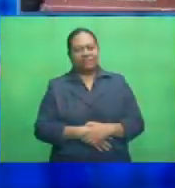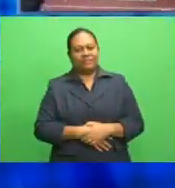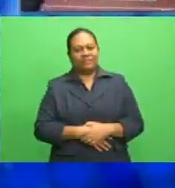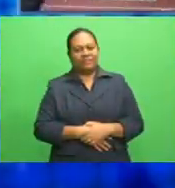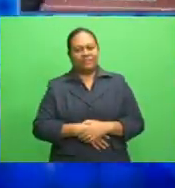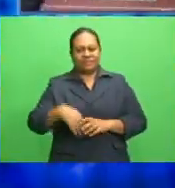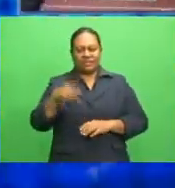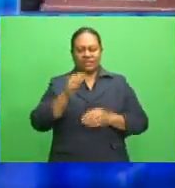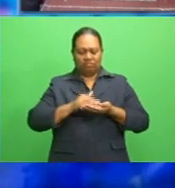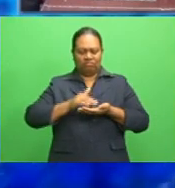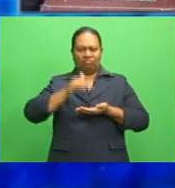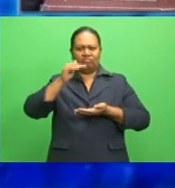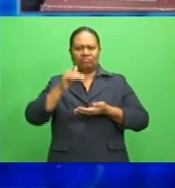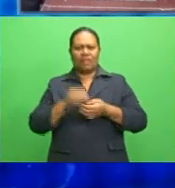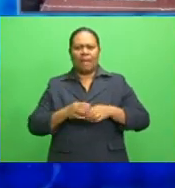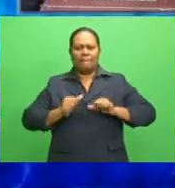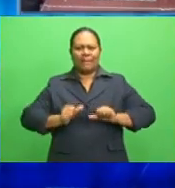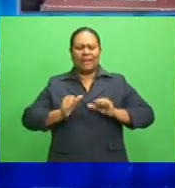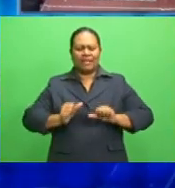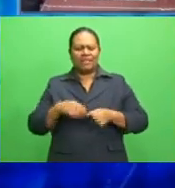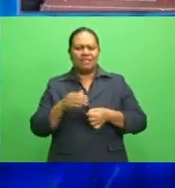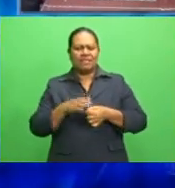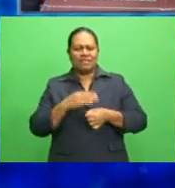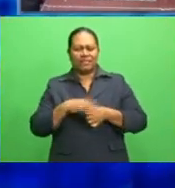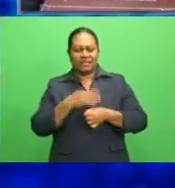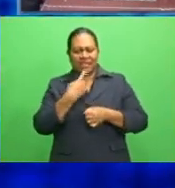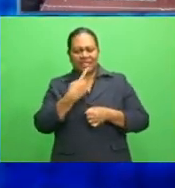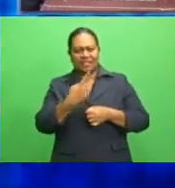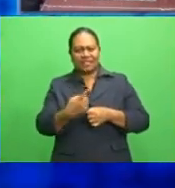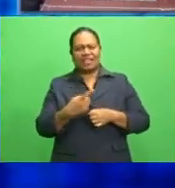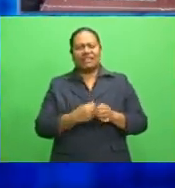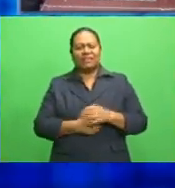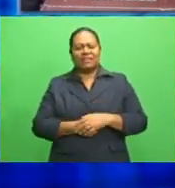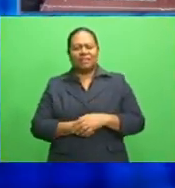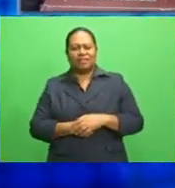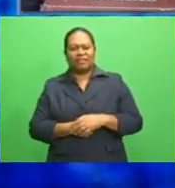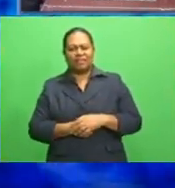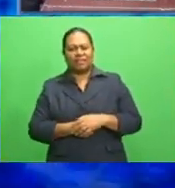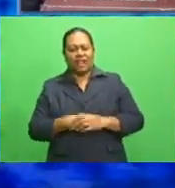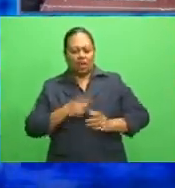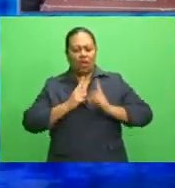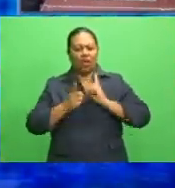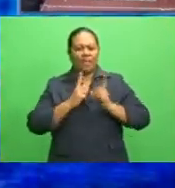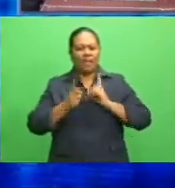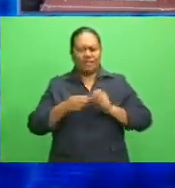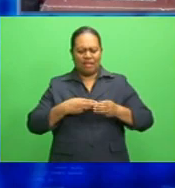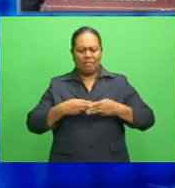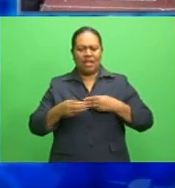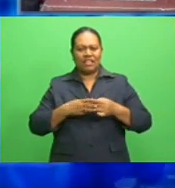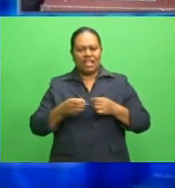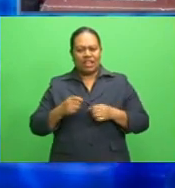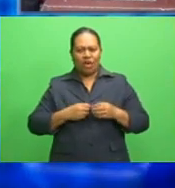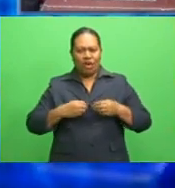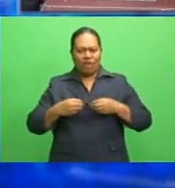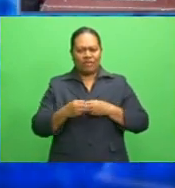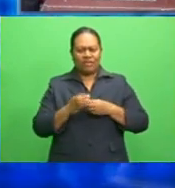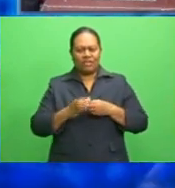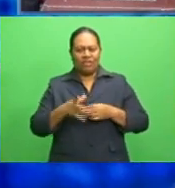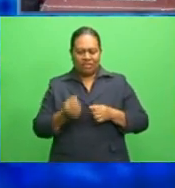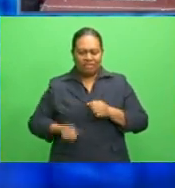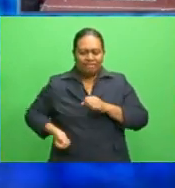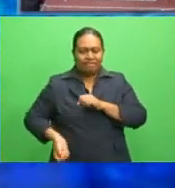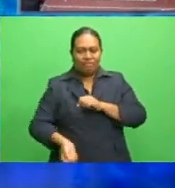In growing Fiji, President Major General retired Chochi Kondrote has commended the management and officials of the Suva Bowling